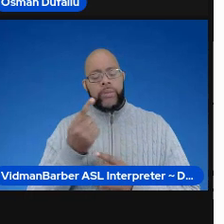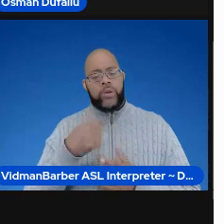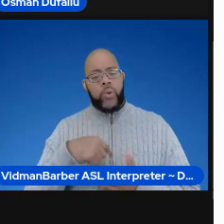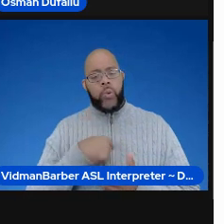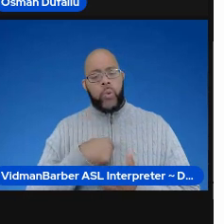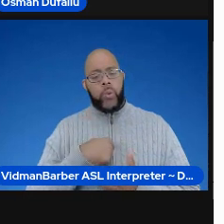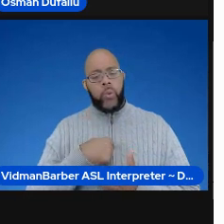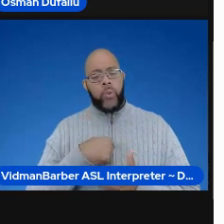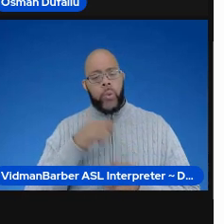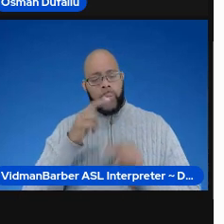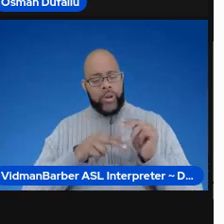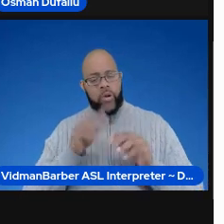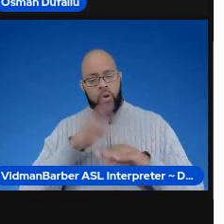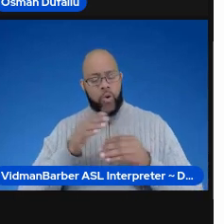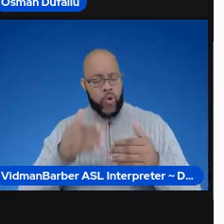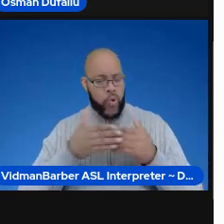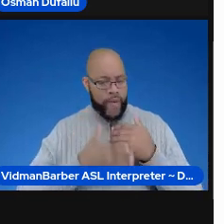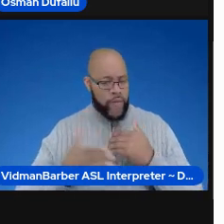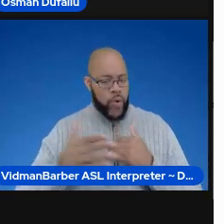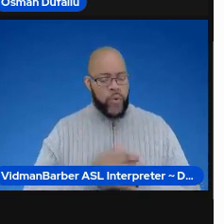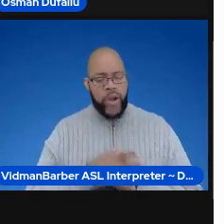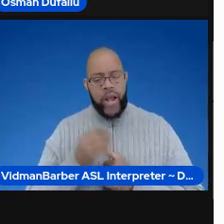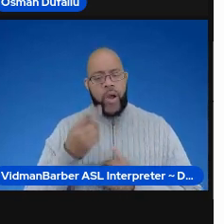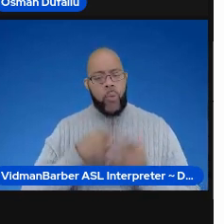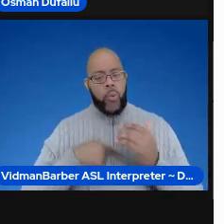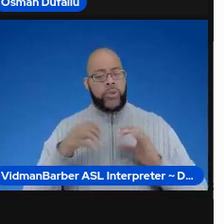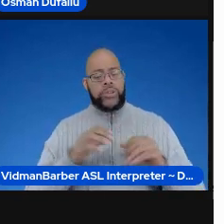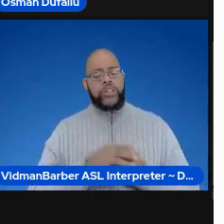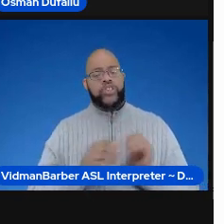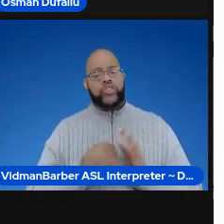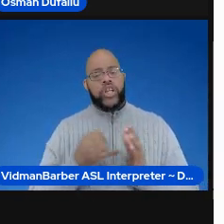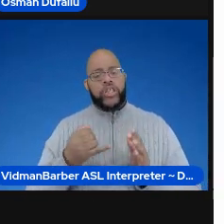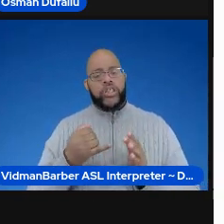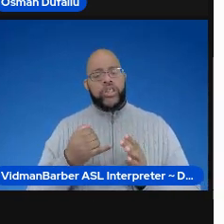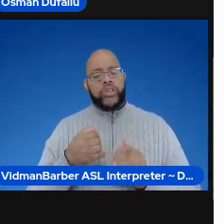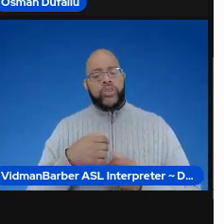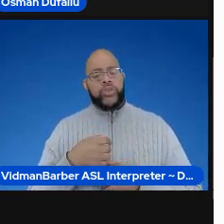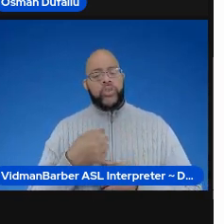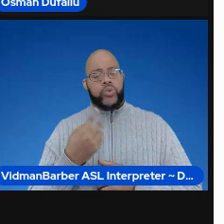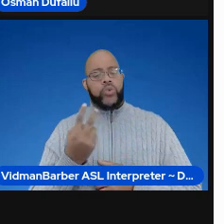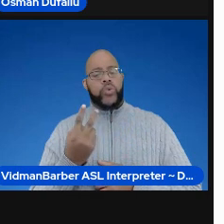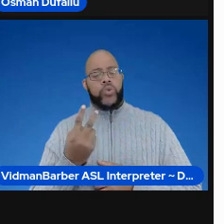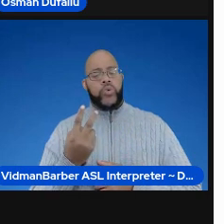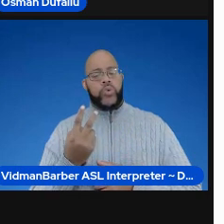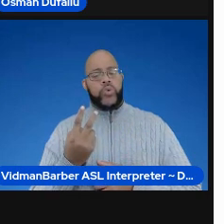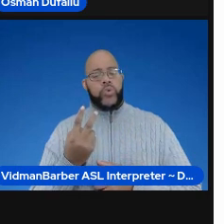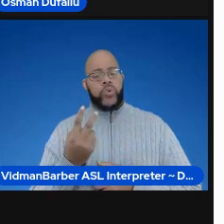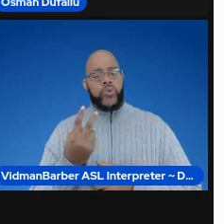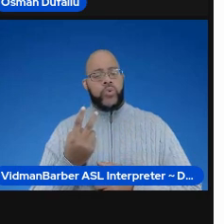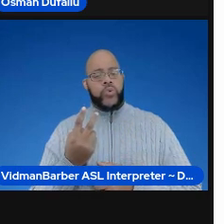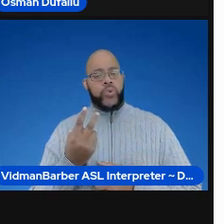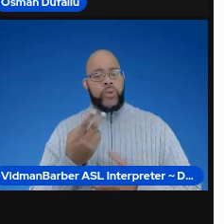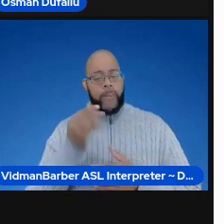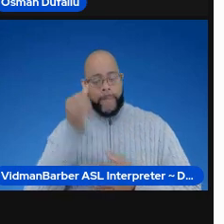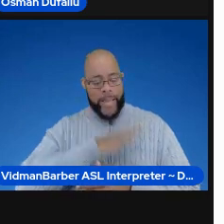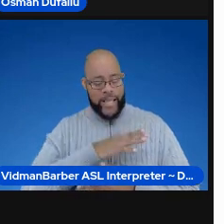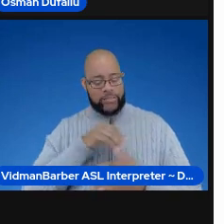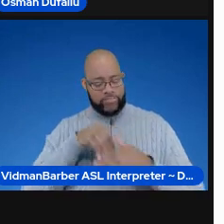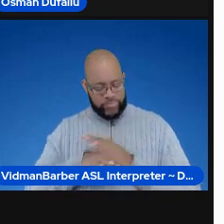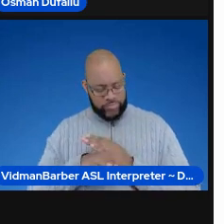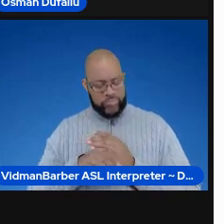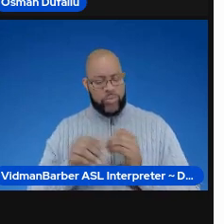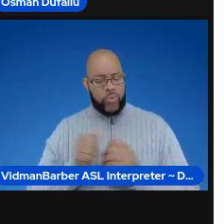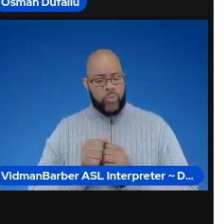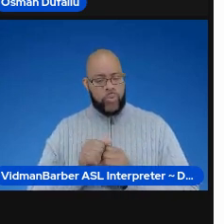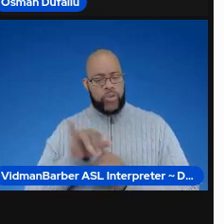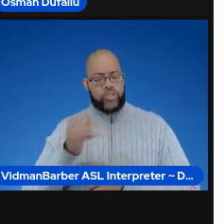be building on going forward. And what we did were just 2 males who were to be administered with the